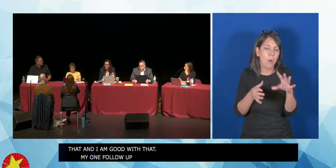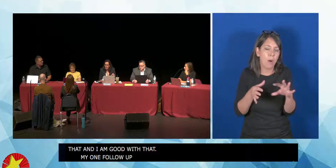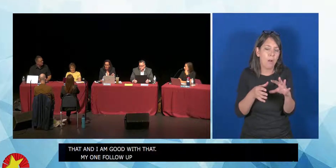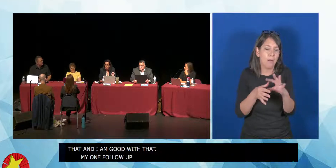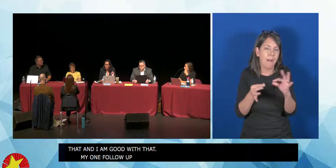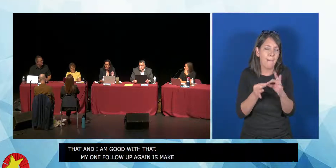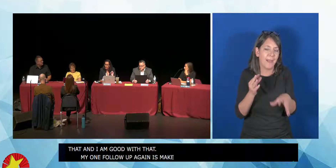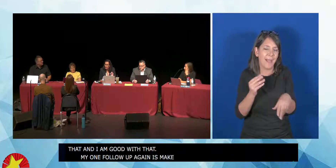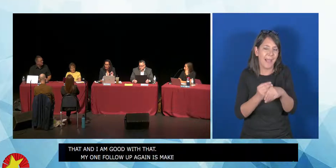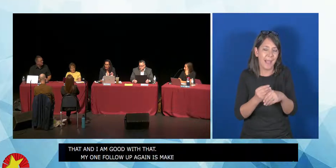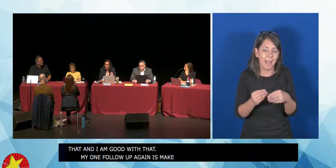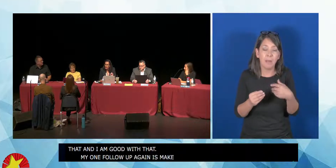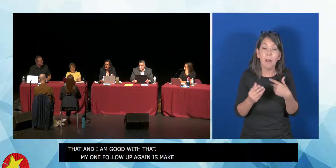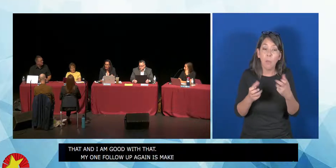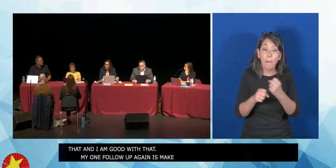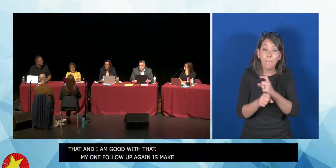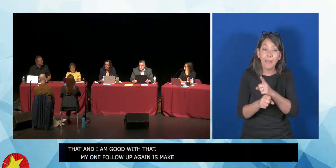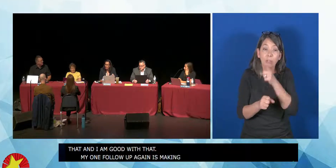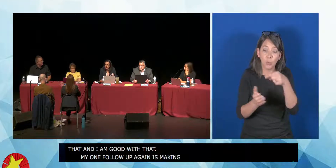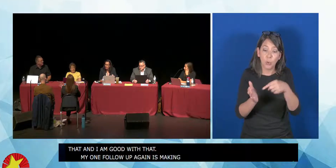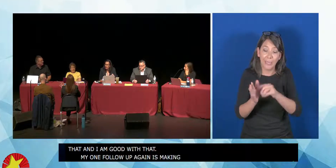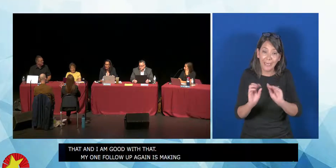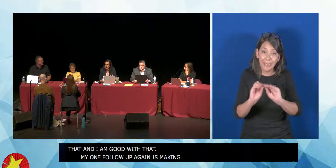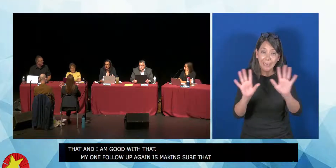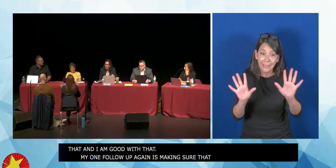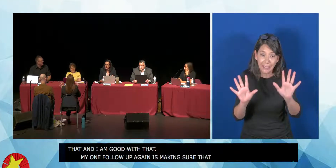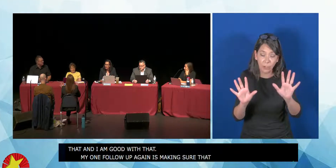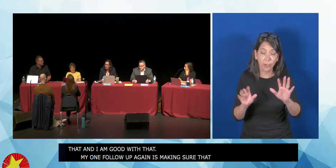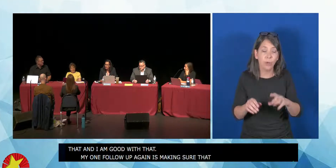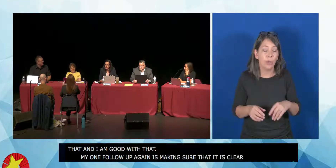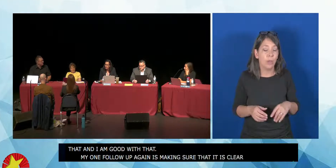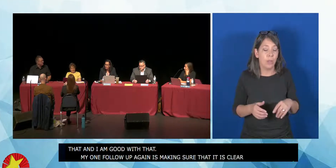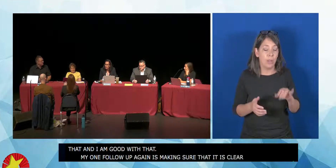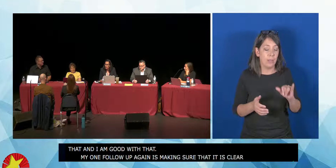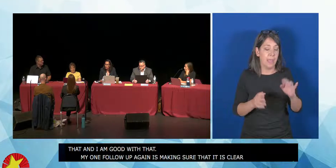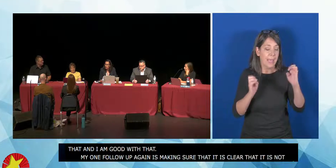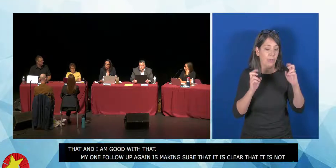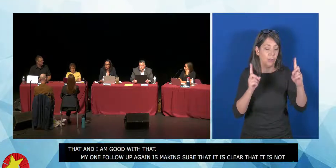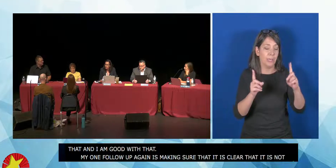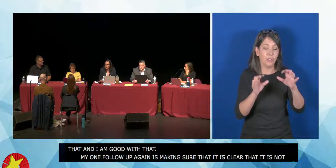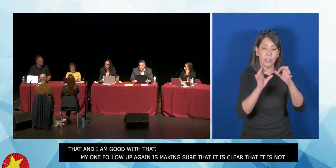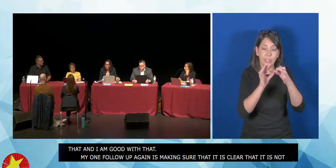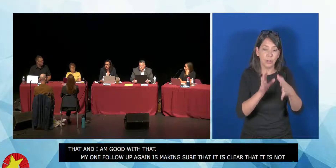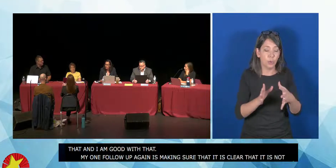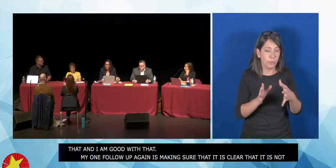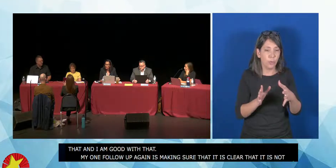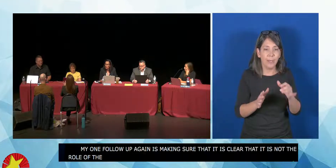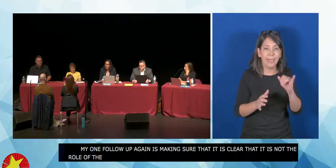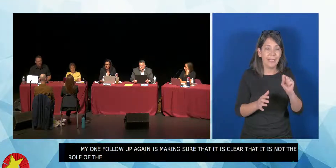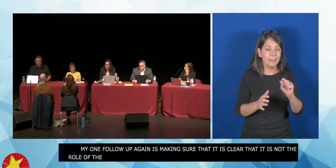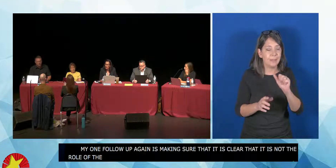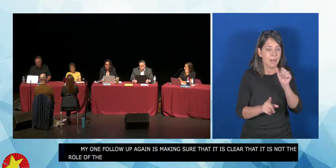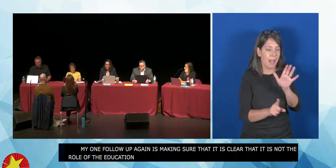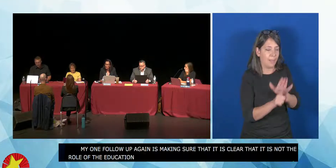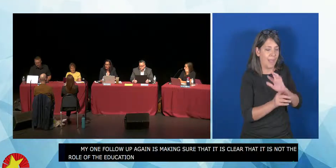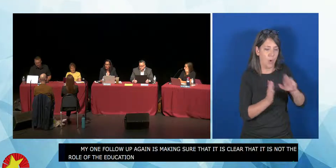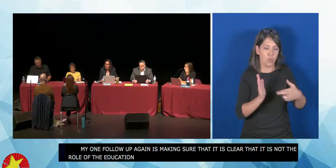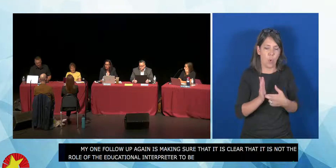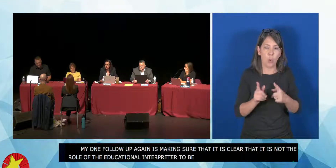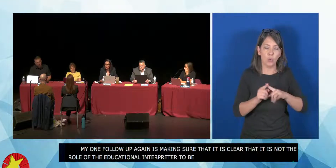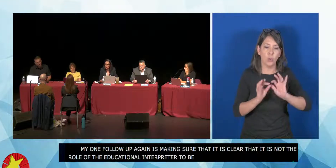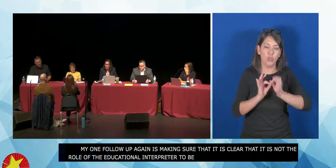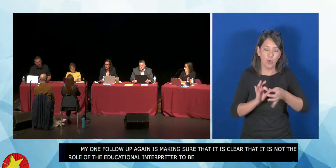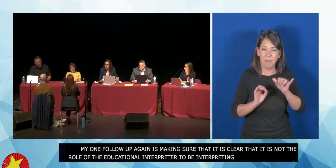is clear that it is not the role of the educational interpreter to be interpreting those meetings, because there is